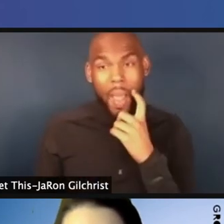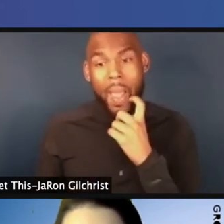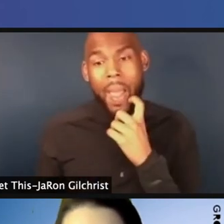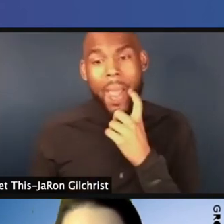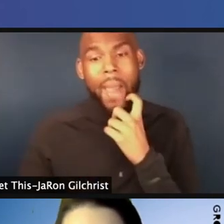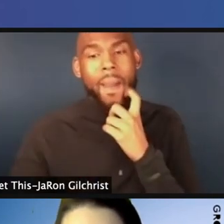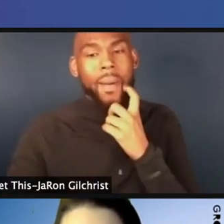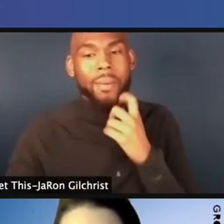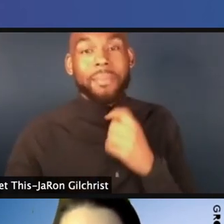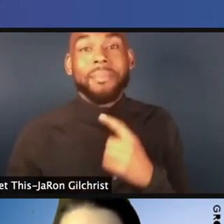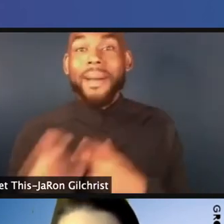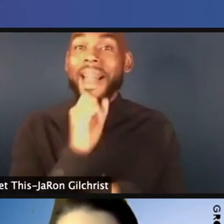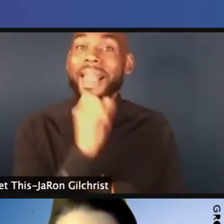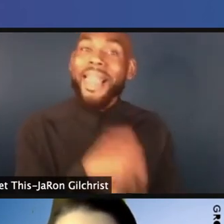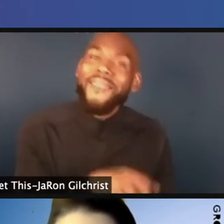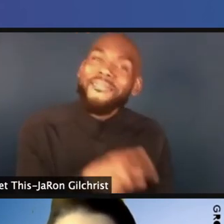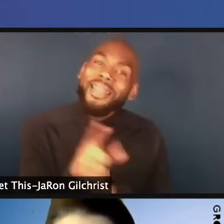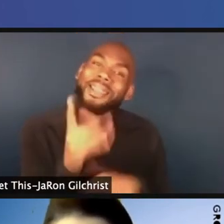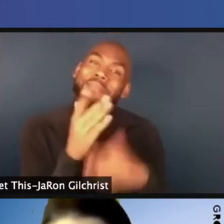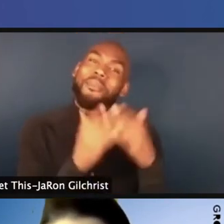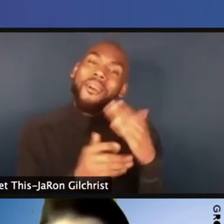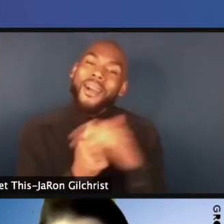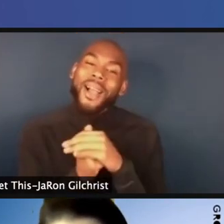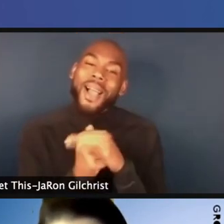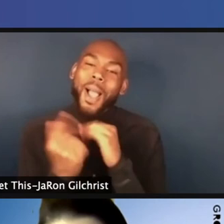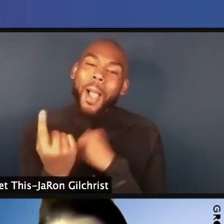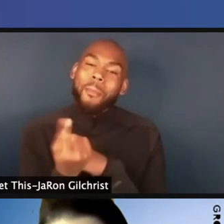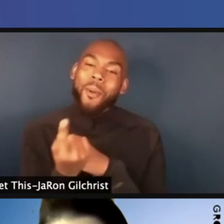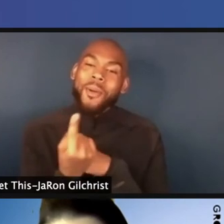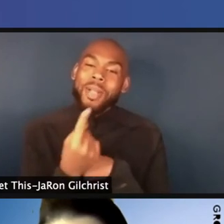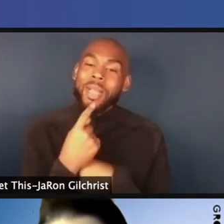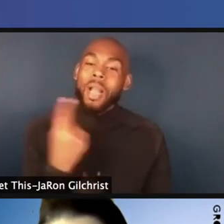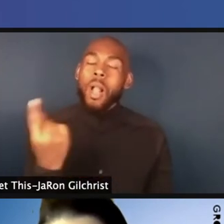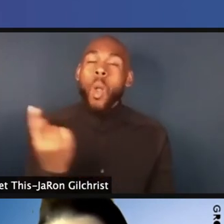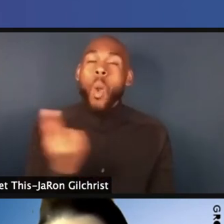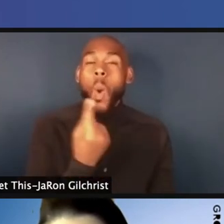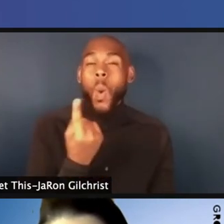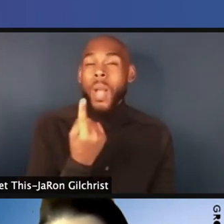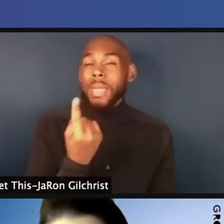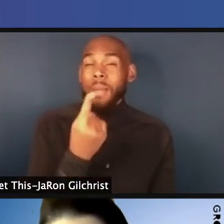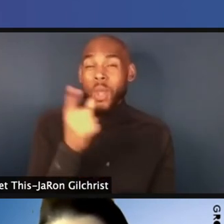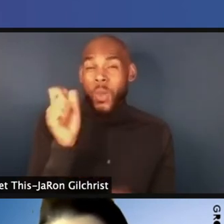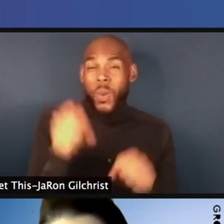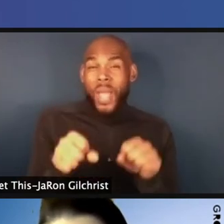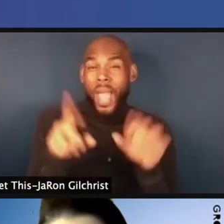I love this part. I mean, I'm always like, there's always a thing you can do.